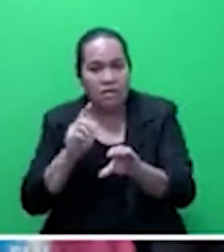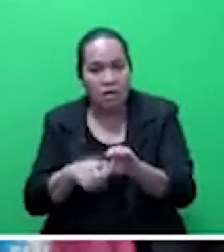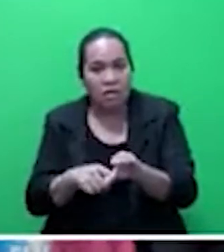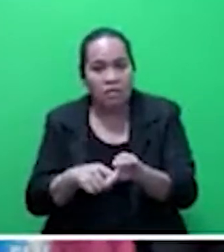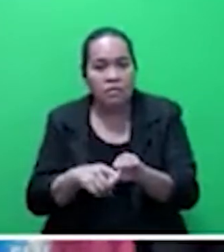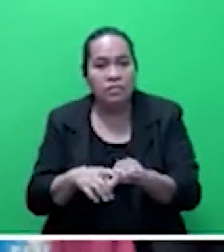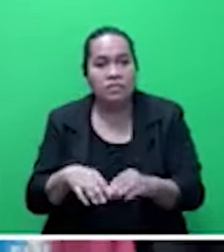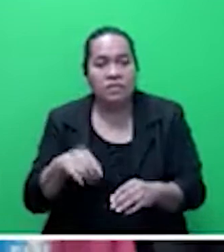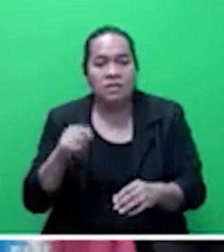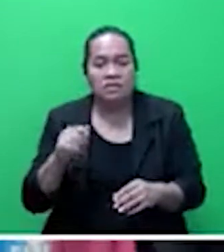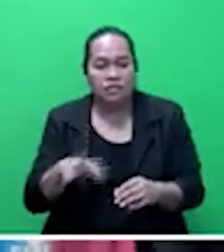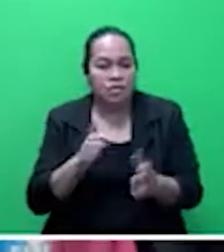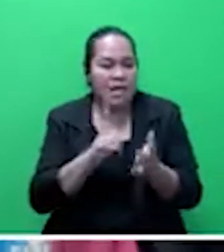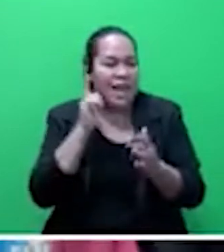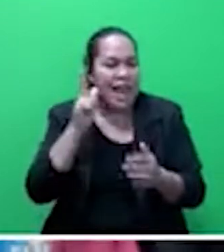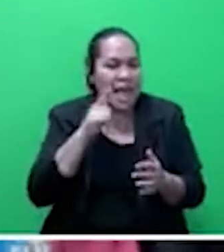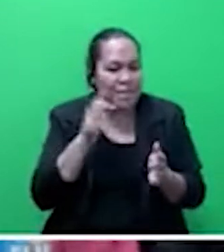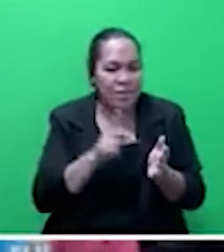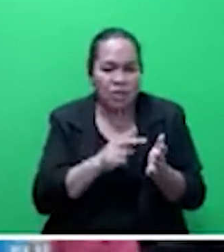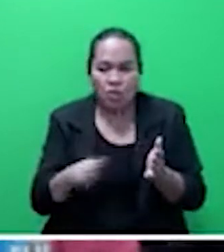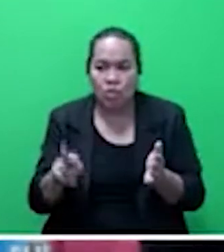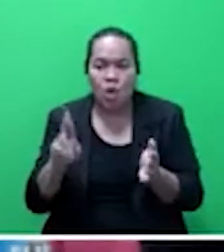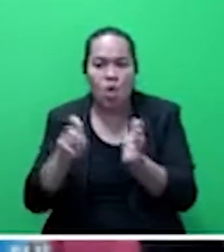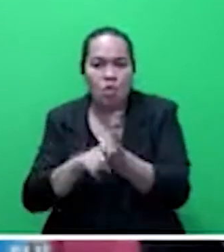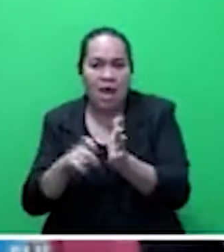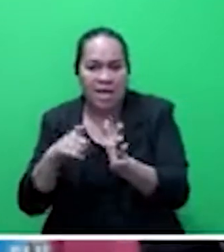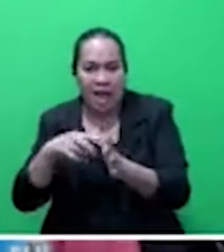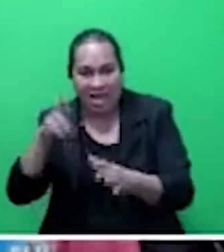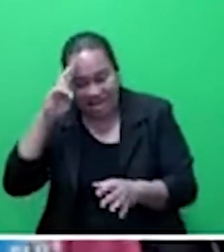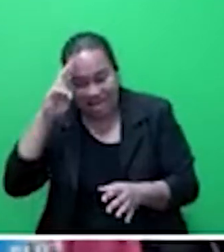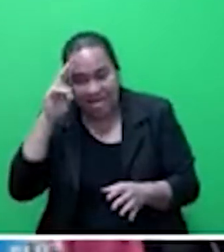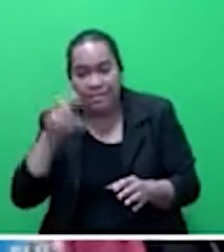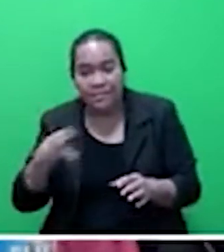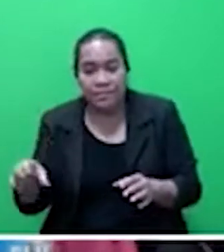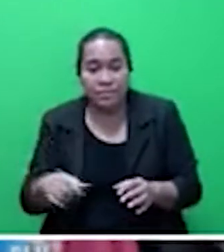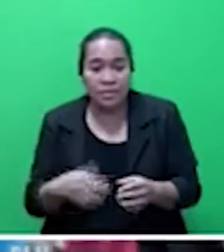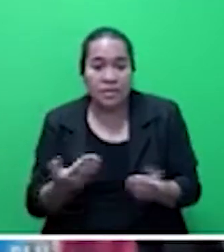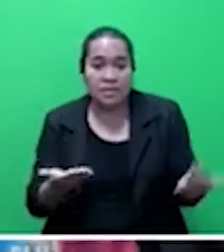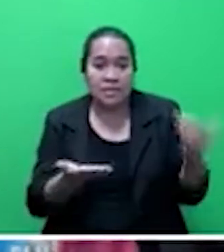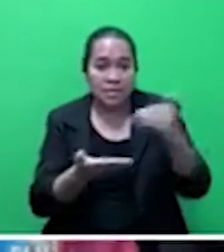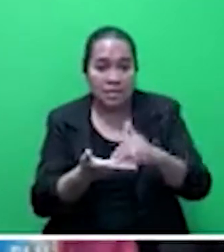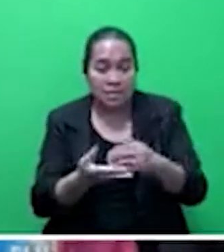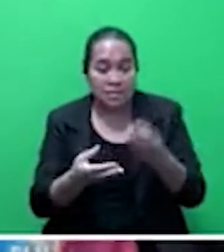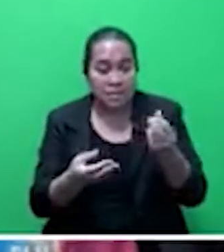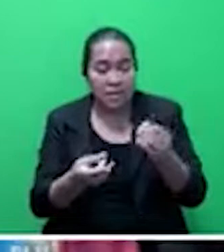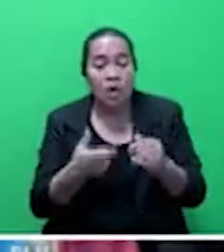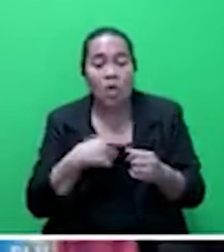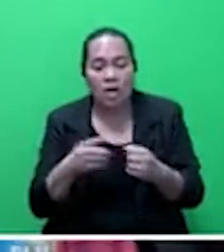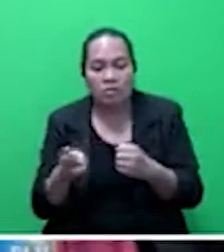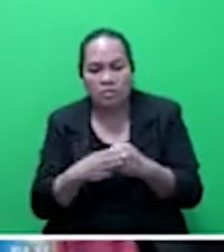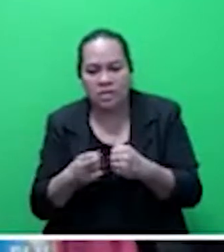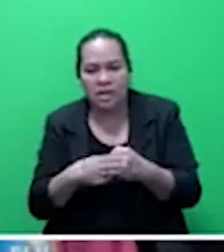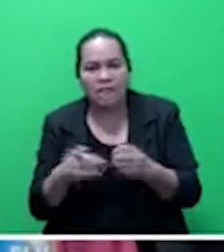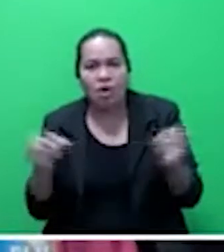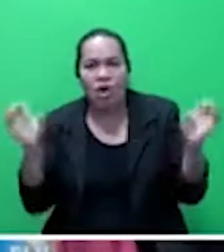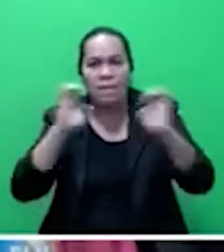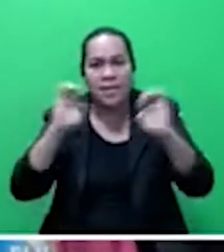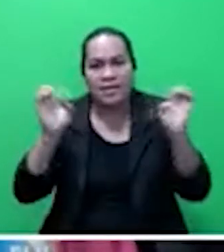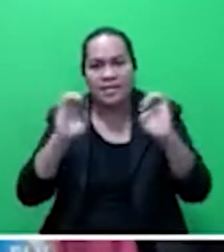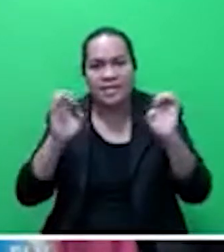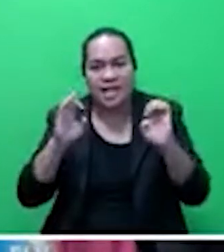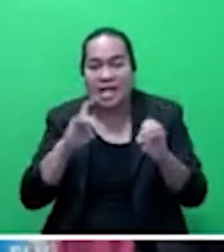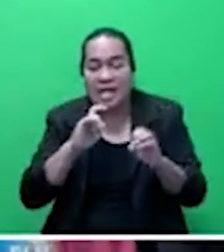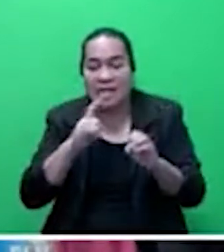to Reki. An additional $25,000 has been committed this year to the maintenance of emergency equipment such as